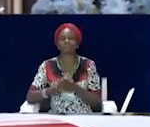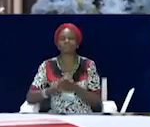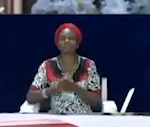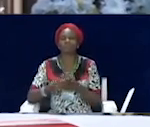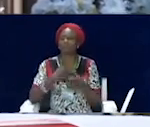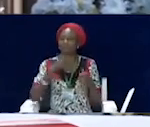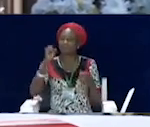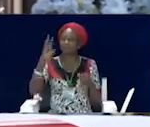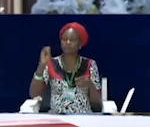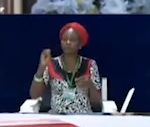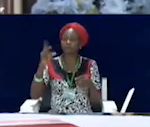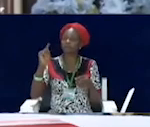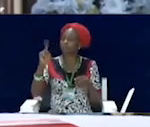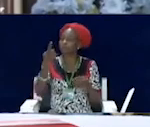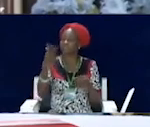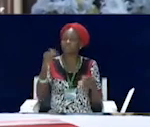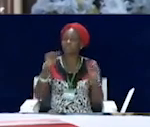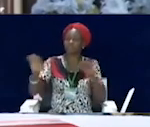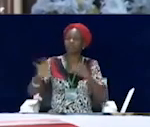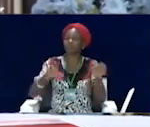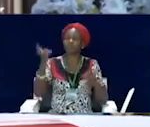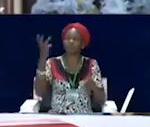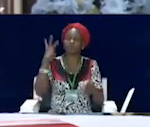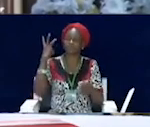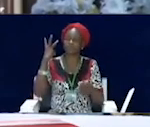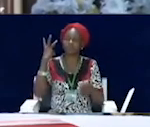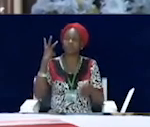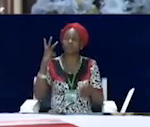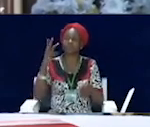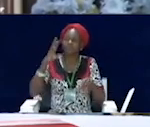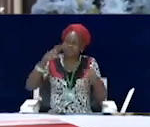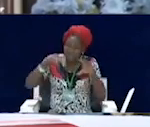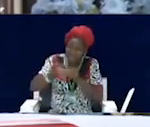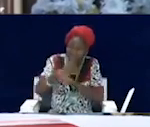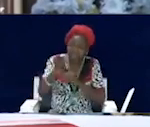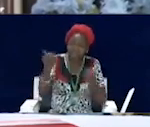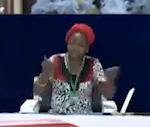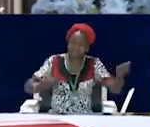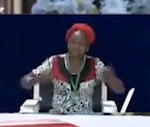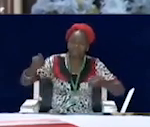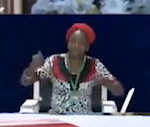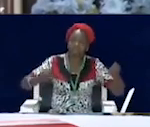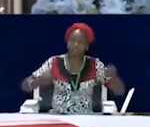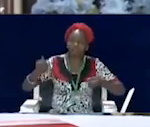And so the only thing I could do was enter into the car.